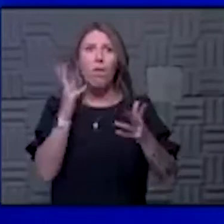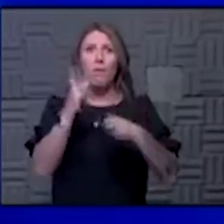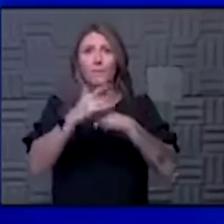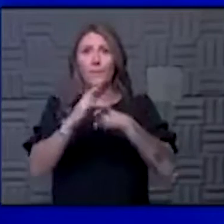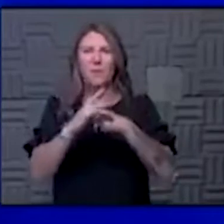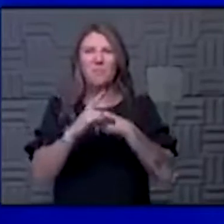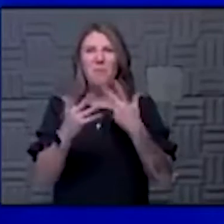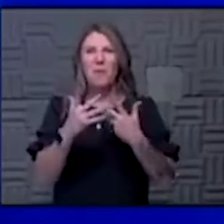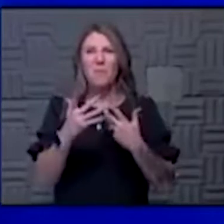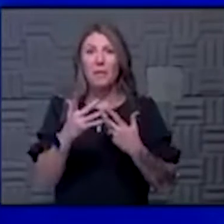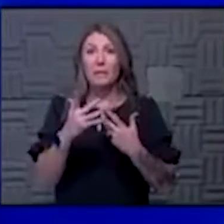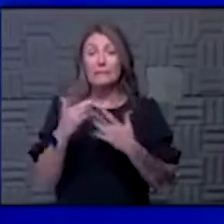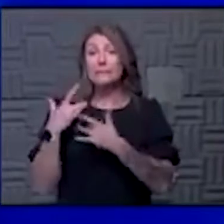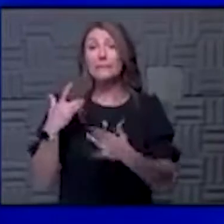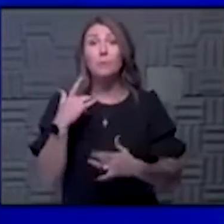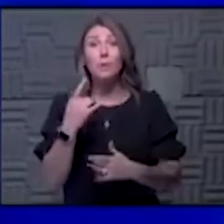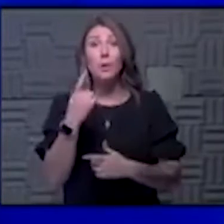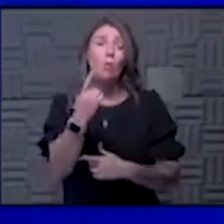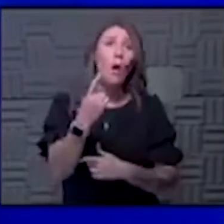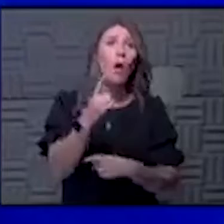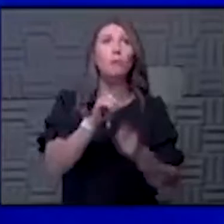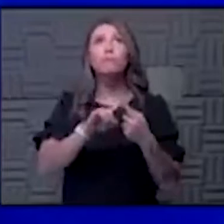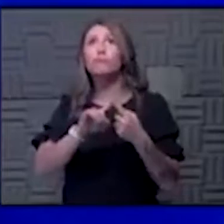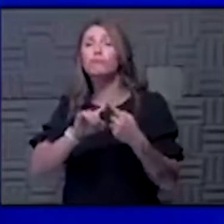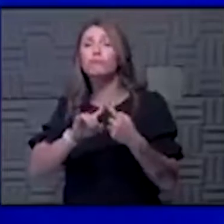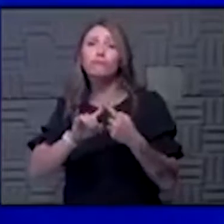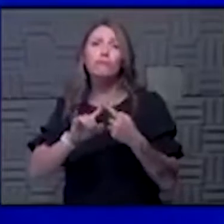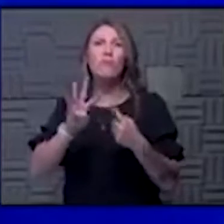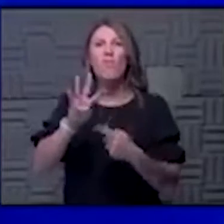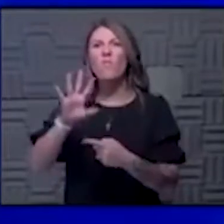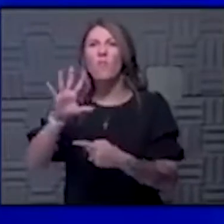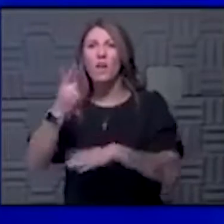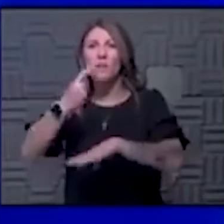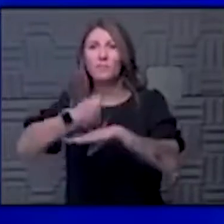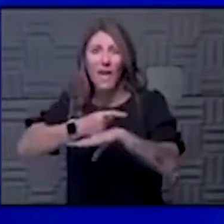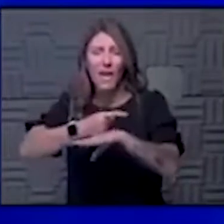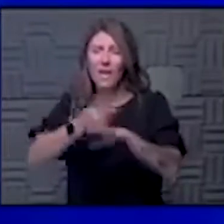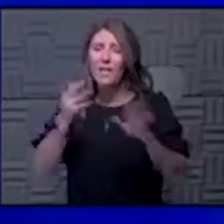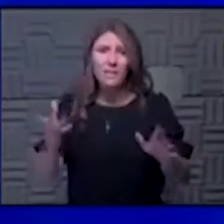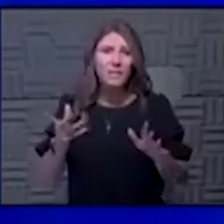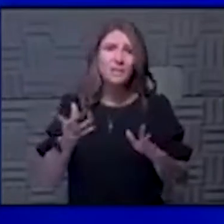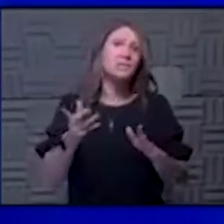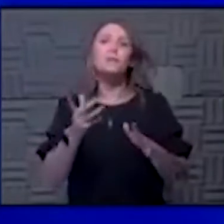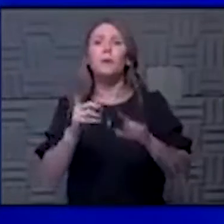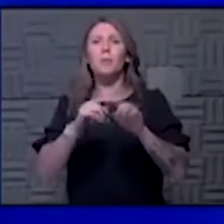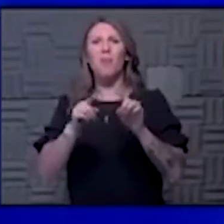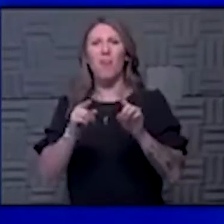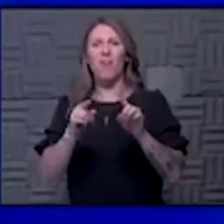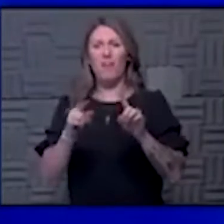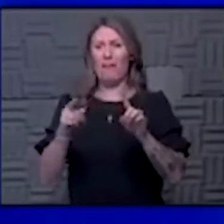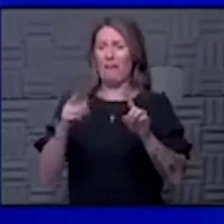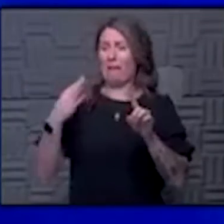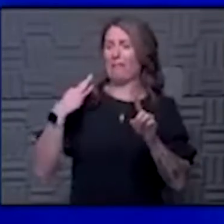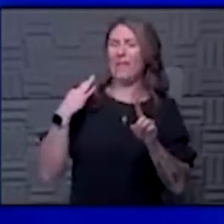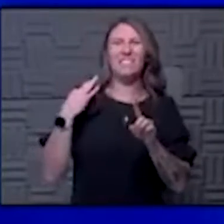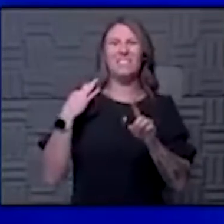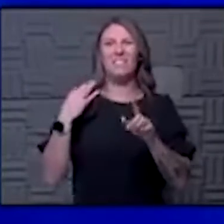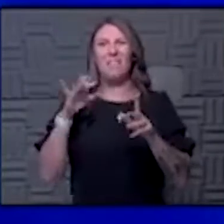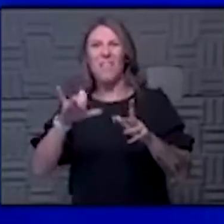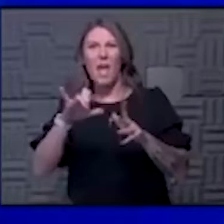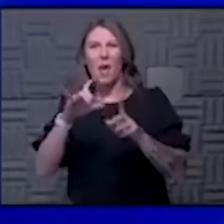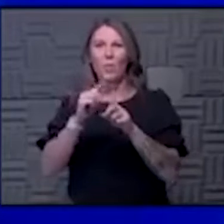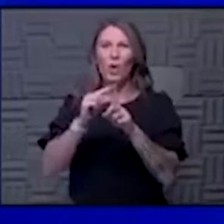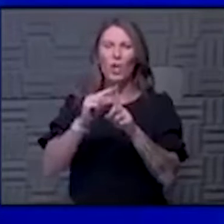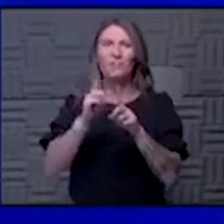5 days. And those are patients, I think the term elective is wrong, because it's not really elective surgery. Those are needed surgeries you're going to